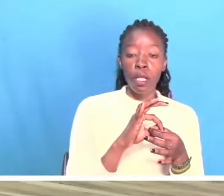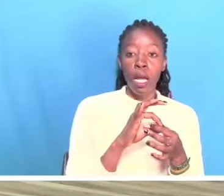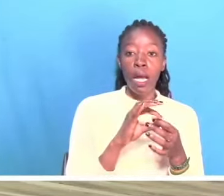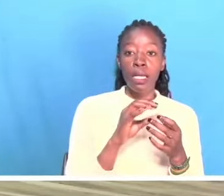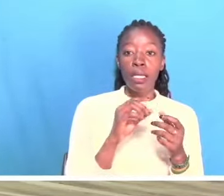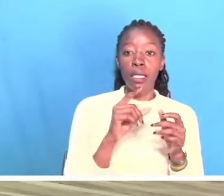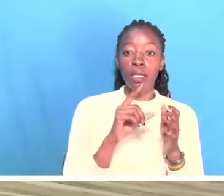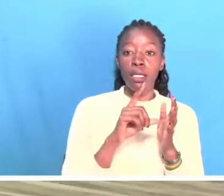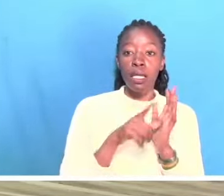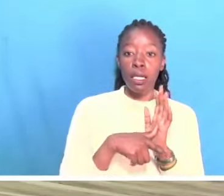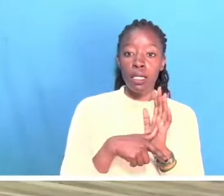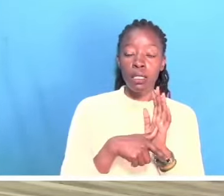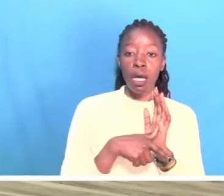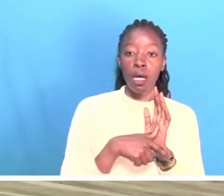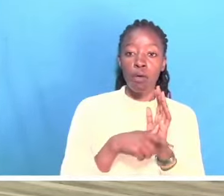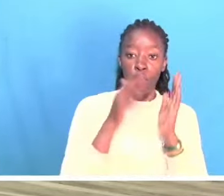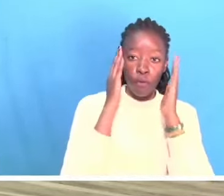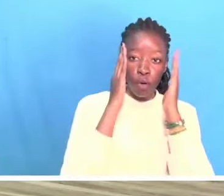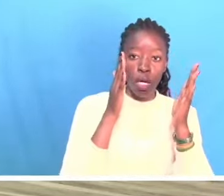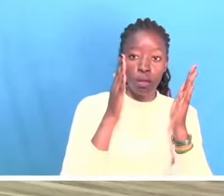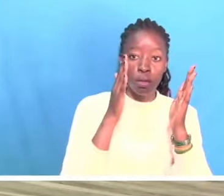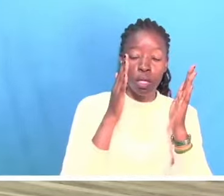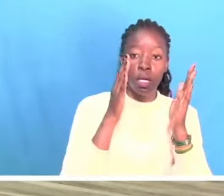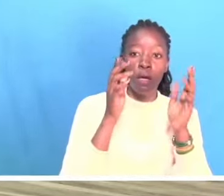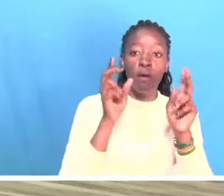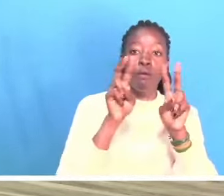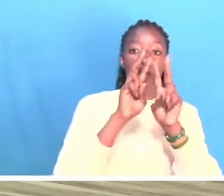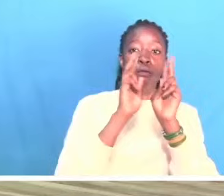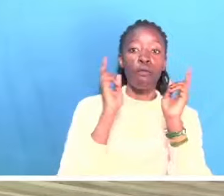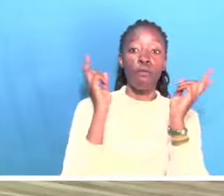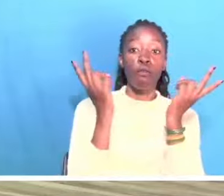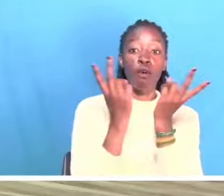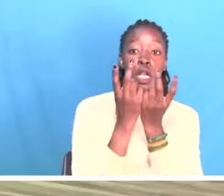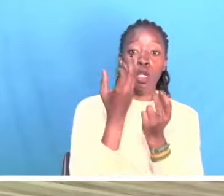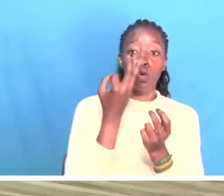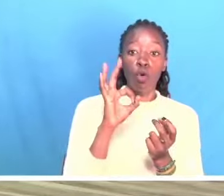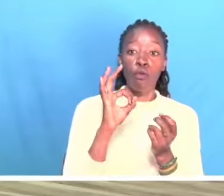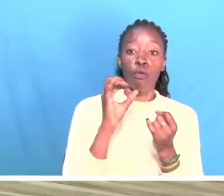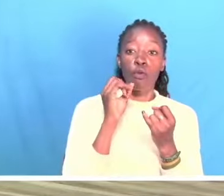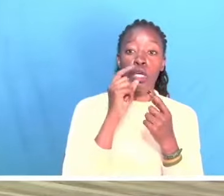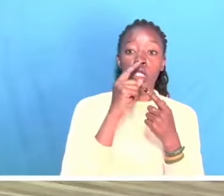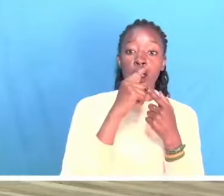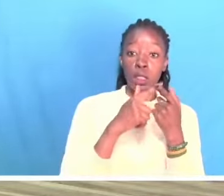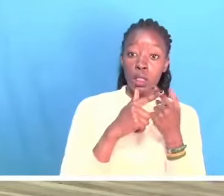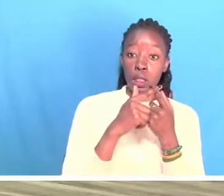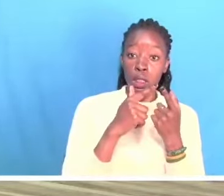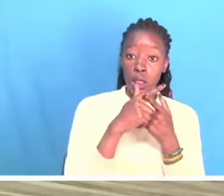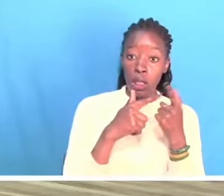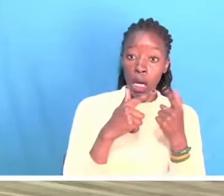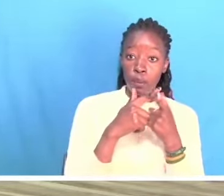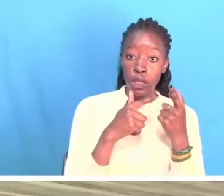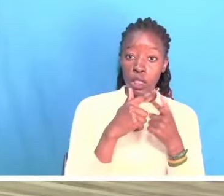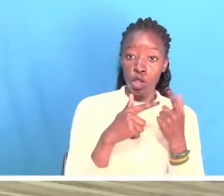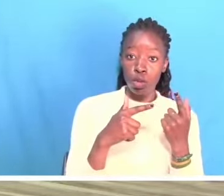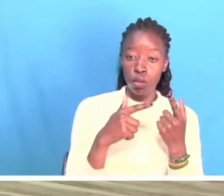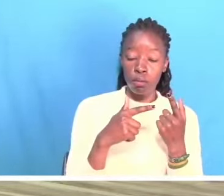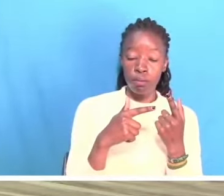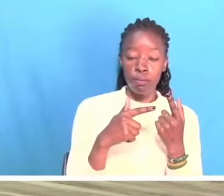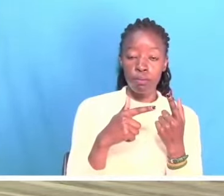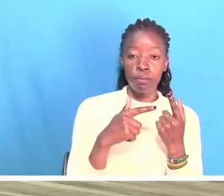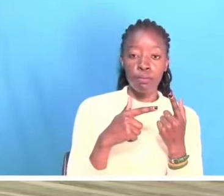circumcision. The value of circumcision. Sorry, I'm recovering from a throat infection.